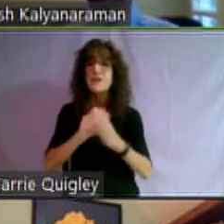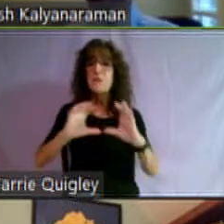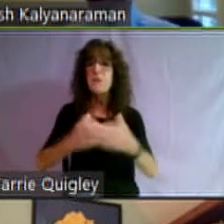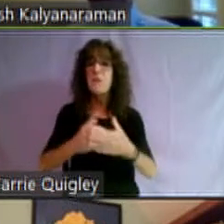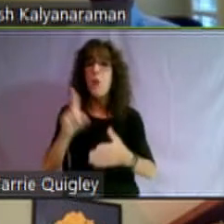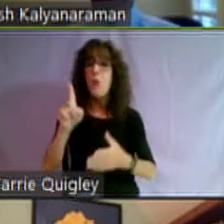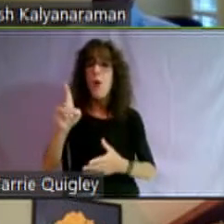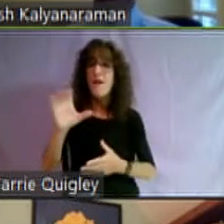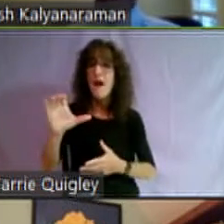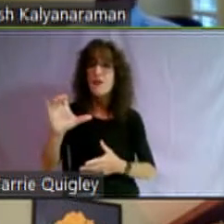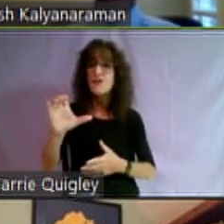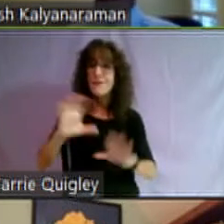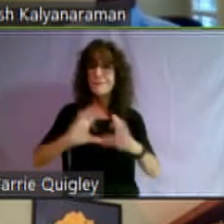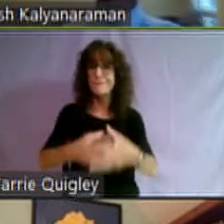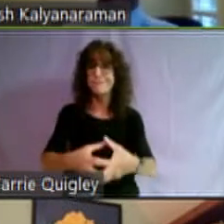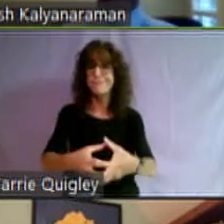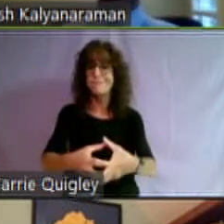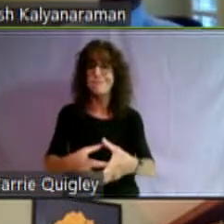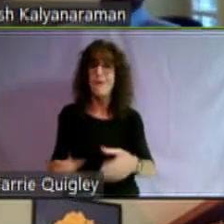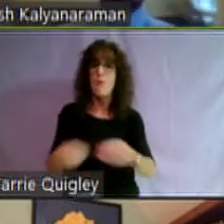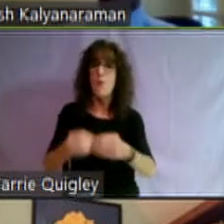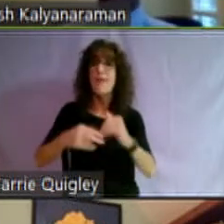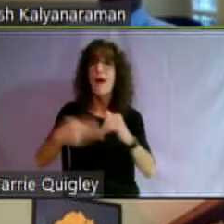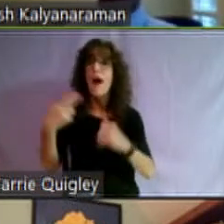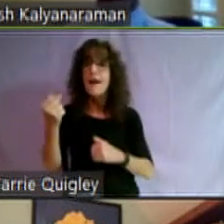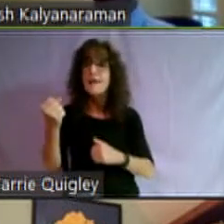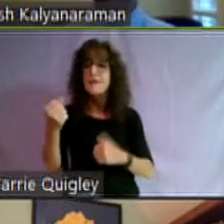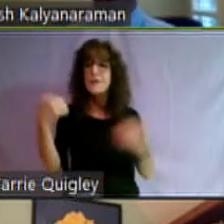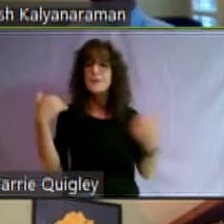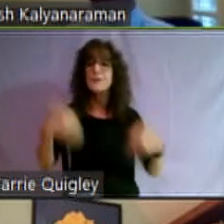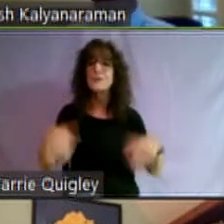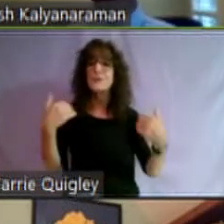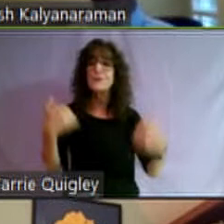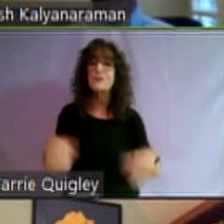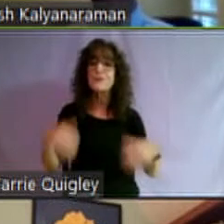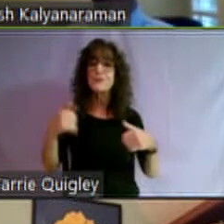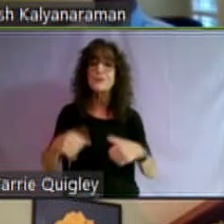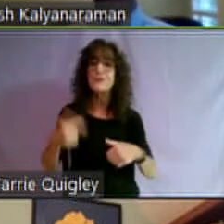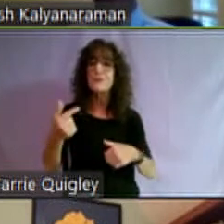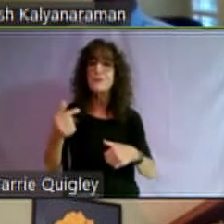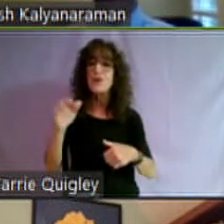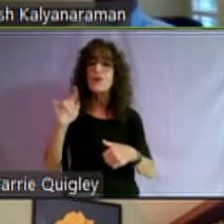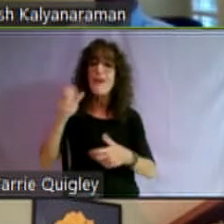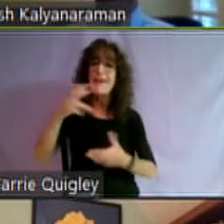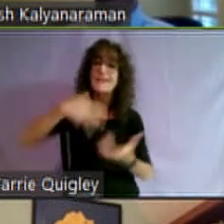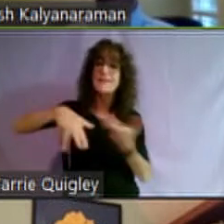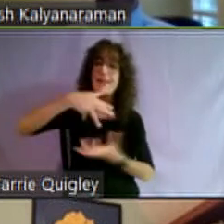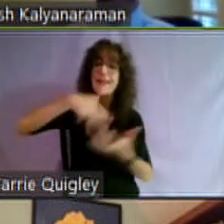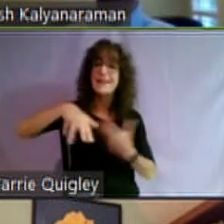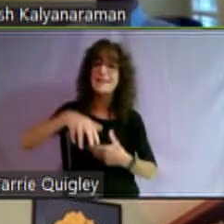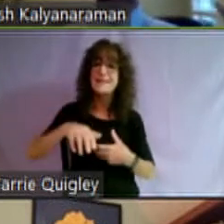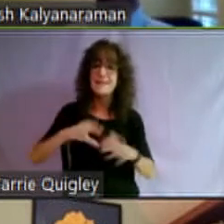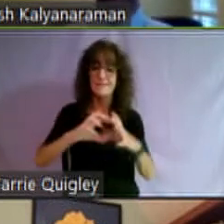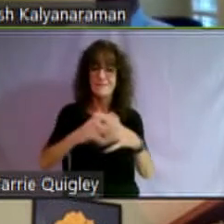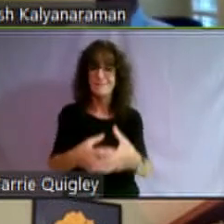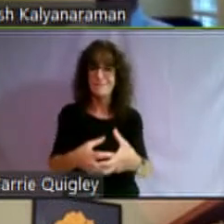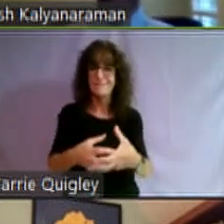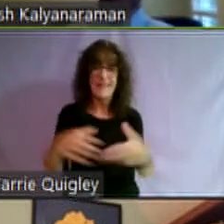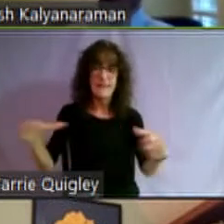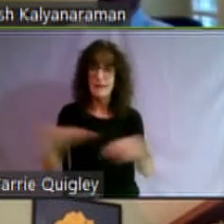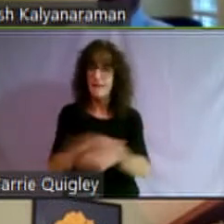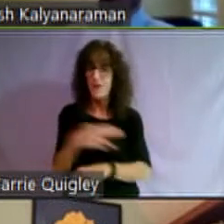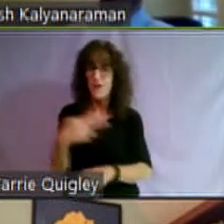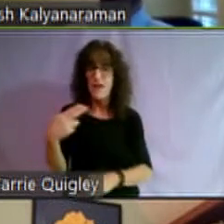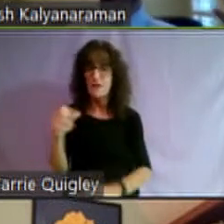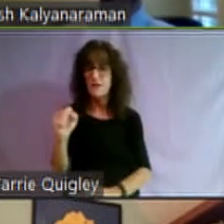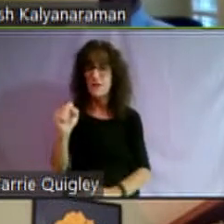so it's a lot larger. And then in high school, the grades are mixing. Um, the cohort is essentially the entire high school at